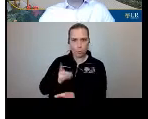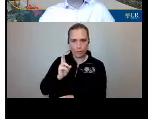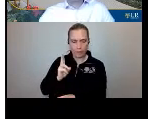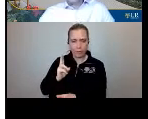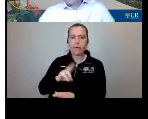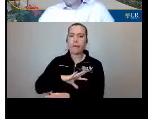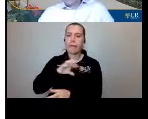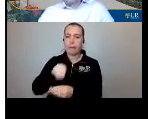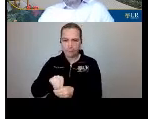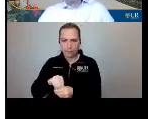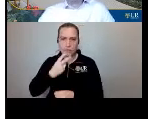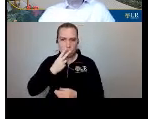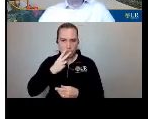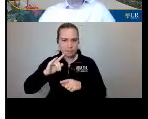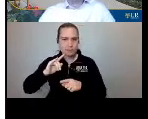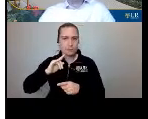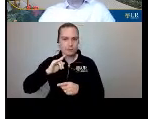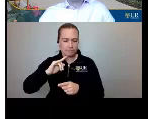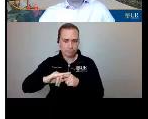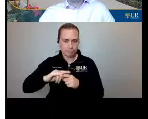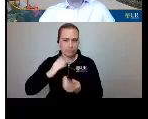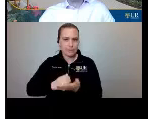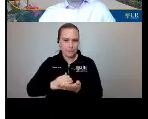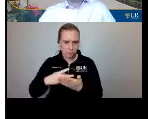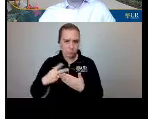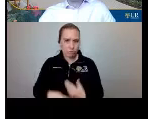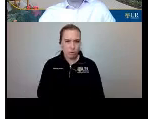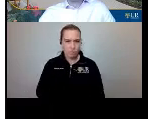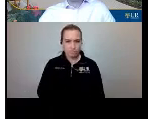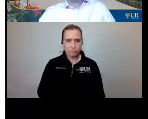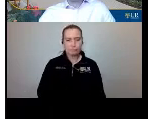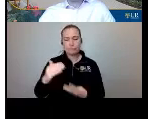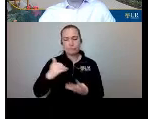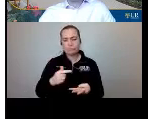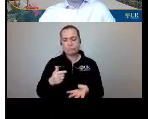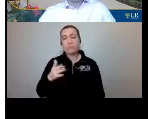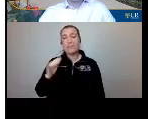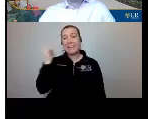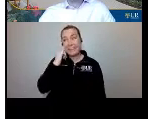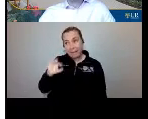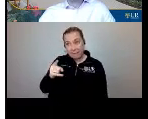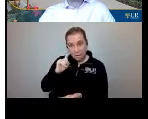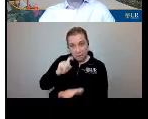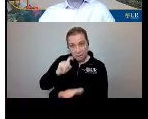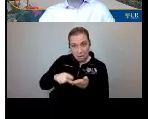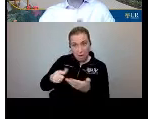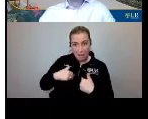cessation. And then again, you have to address the willingness to undergo treatment, which can change over